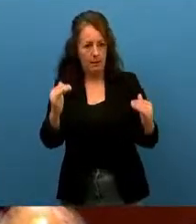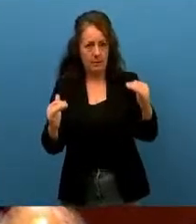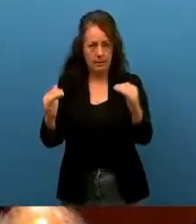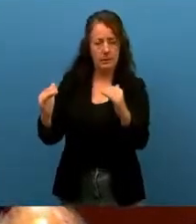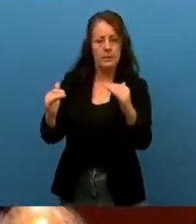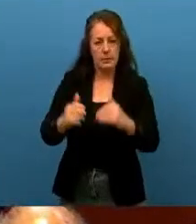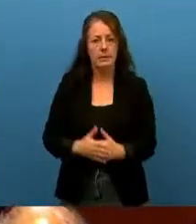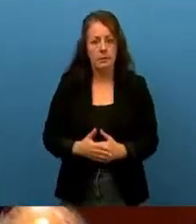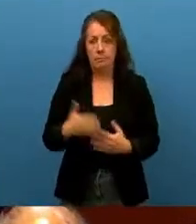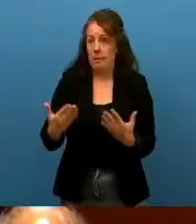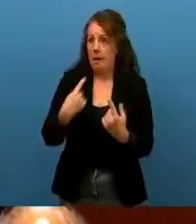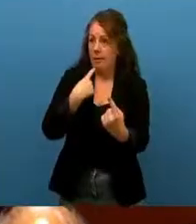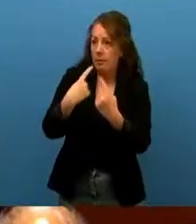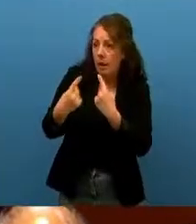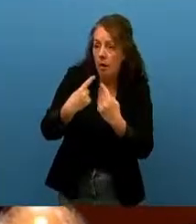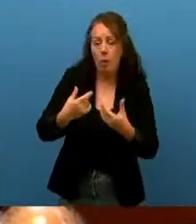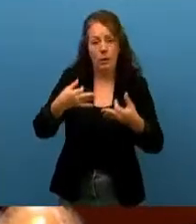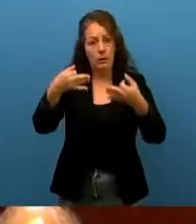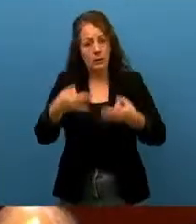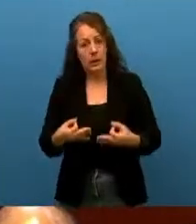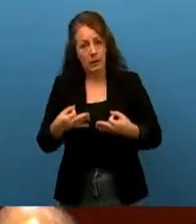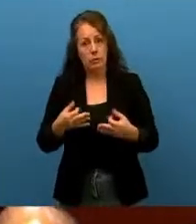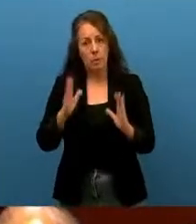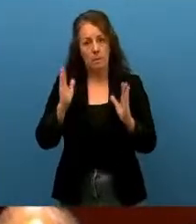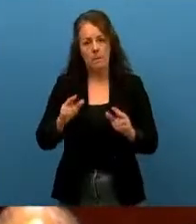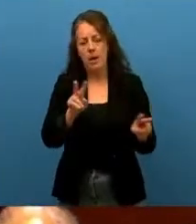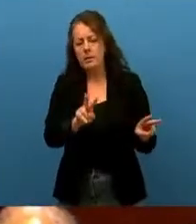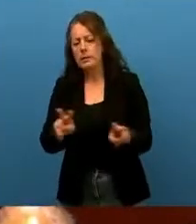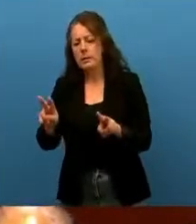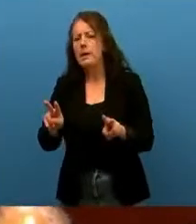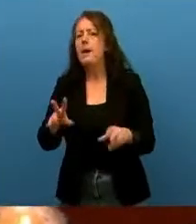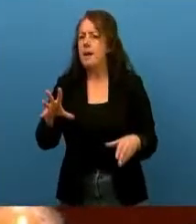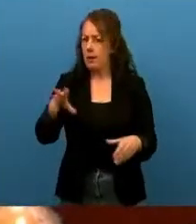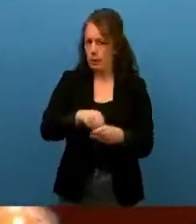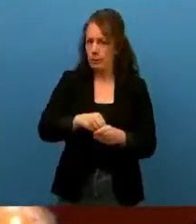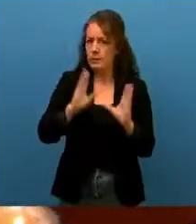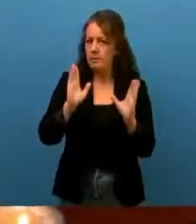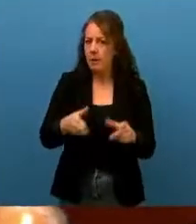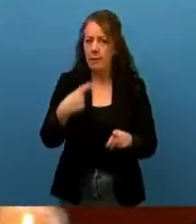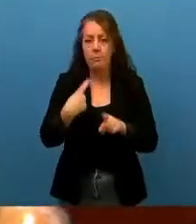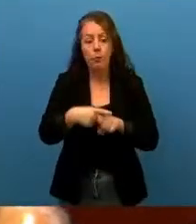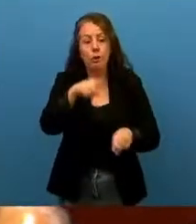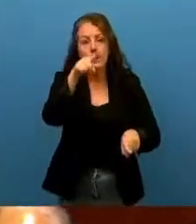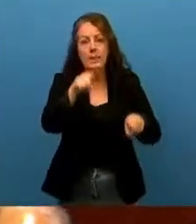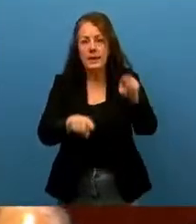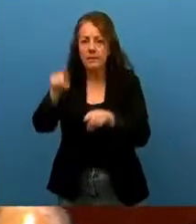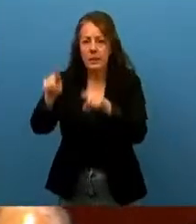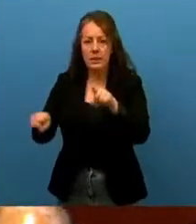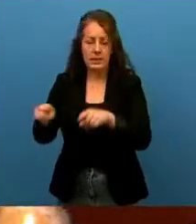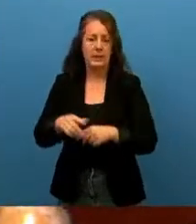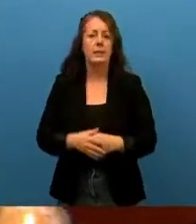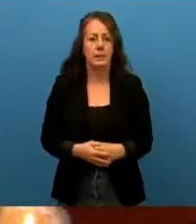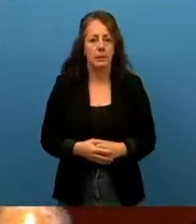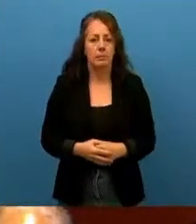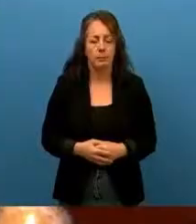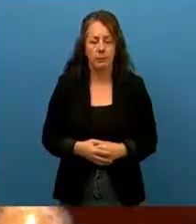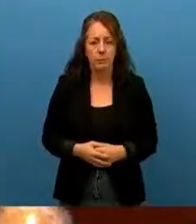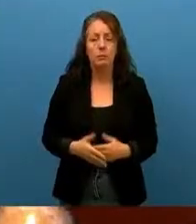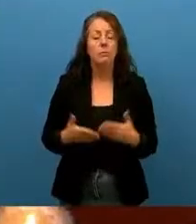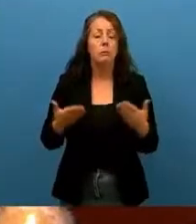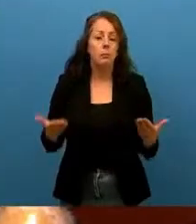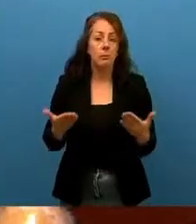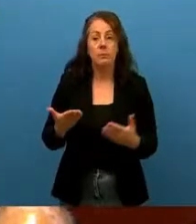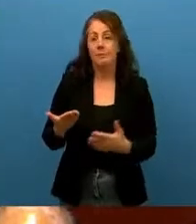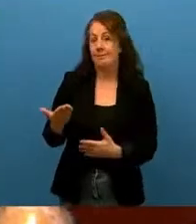are genuinely inclusive and representatives of all voices. Deliberations at the United Nations meetings are richer,